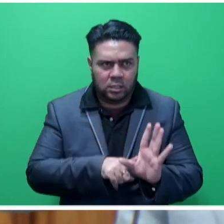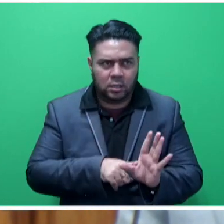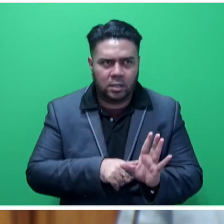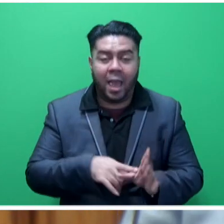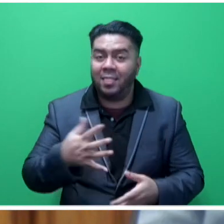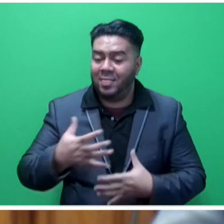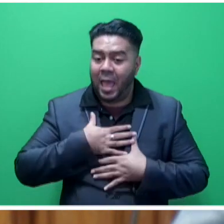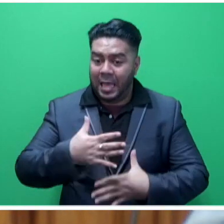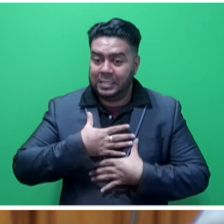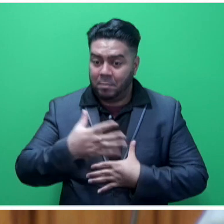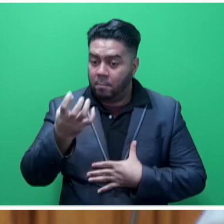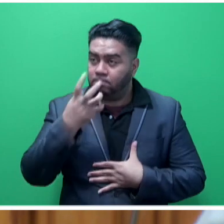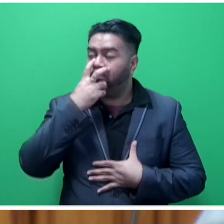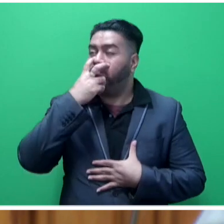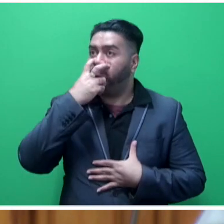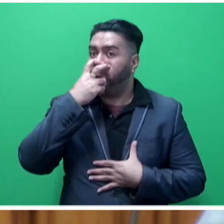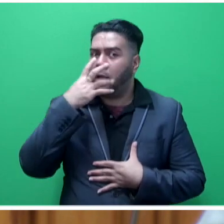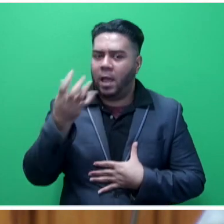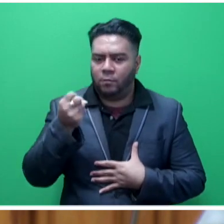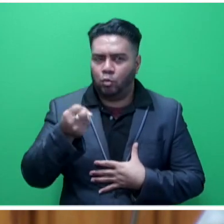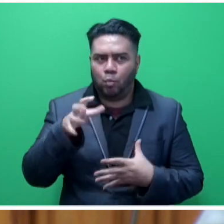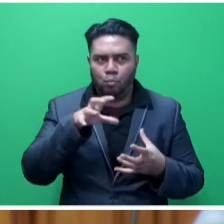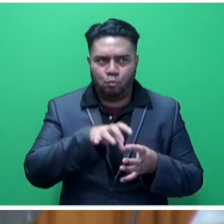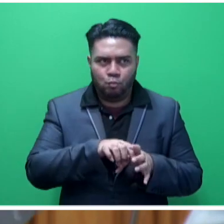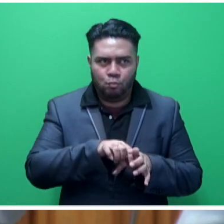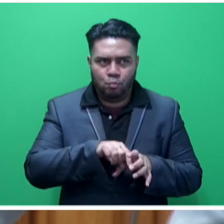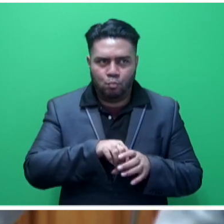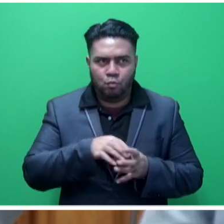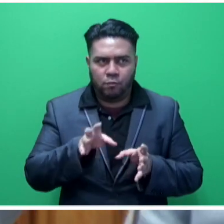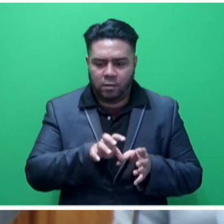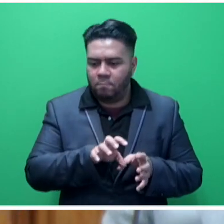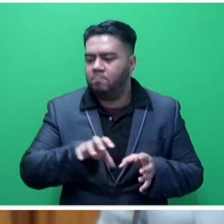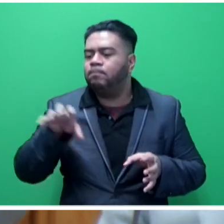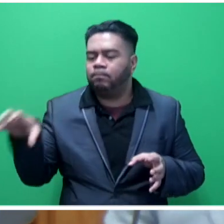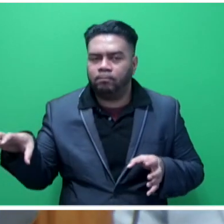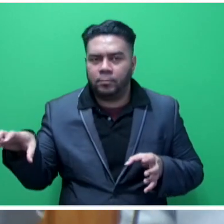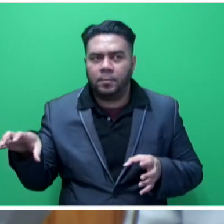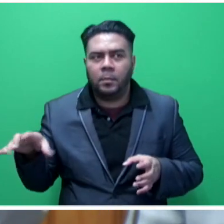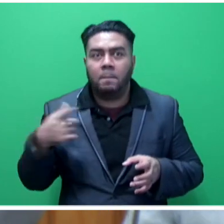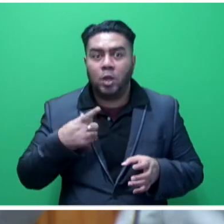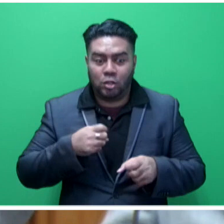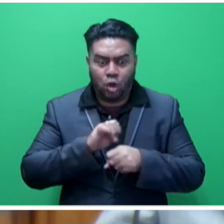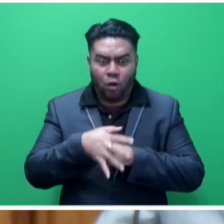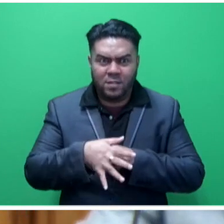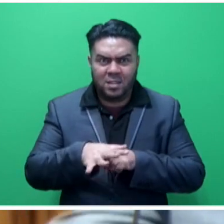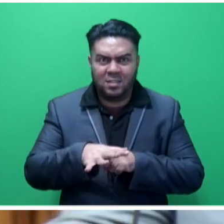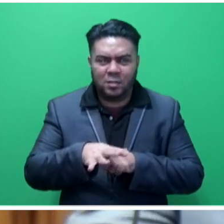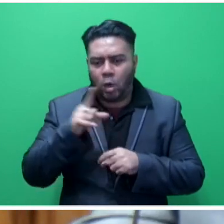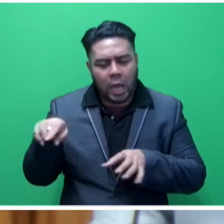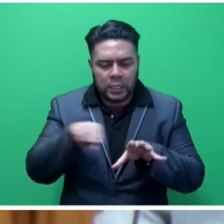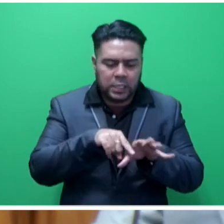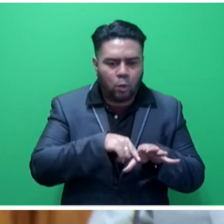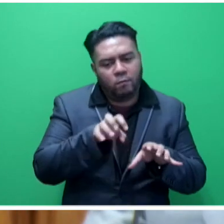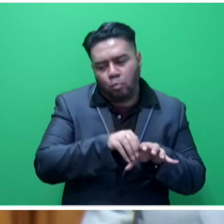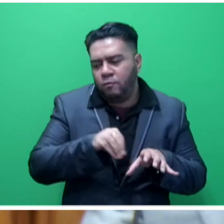asthma station had to be moved out as part of our fever screening during the midst of the COVID. So it was moved